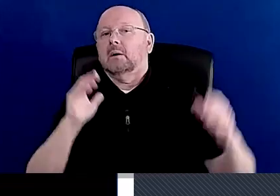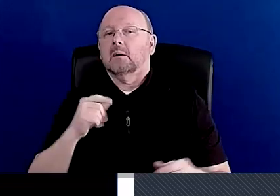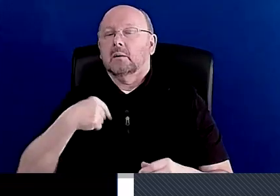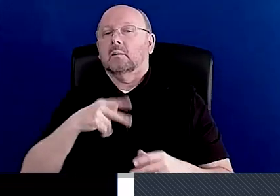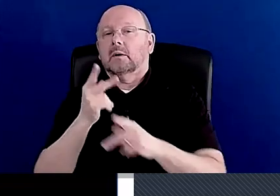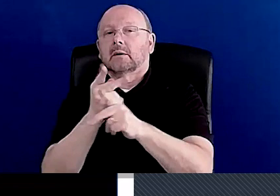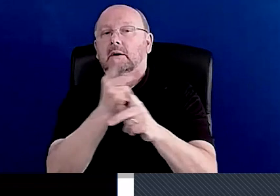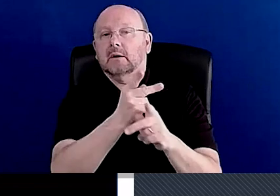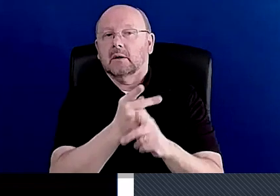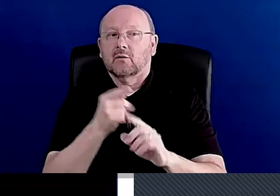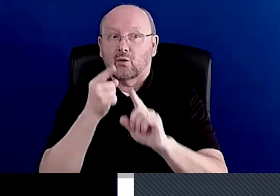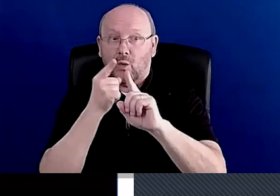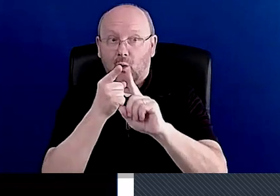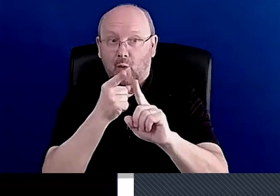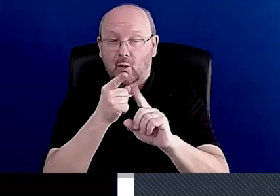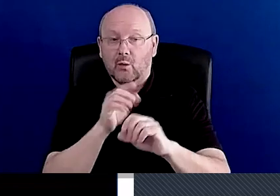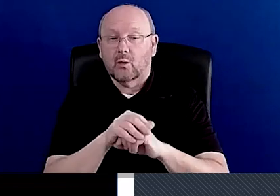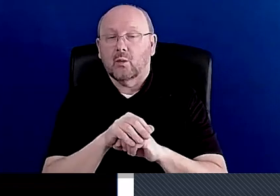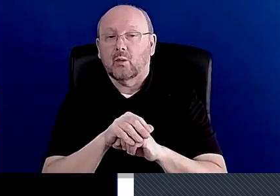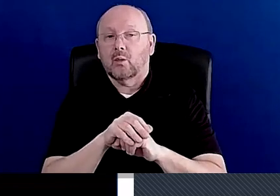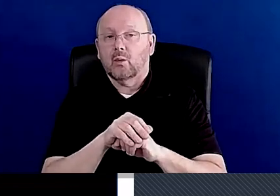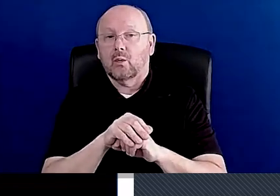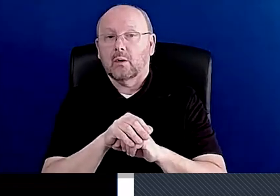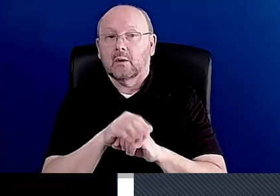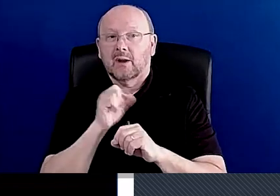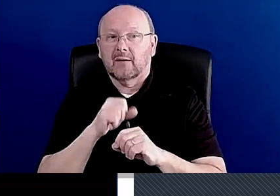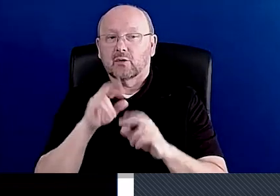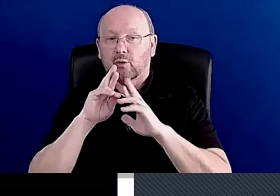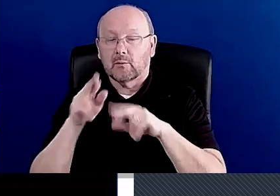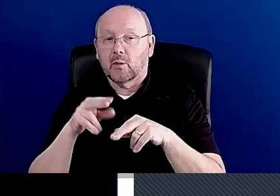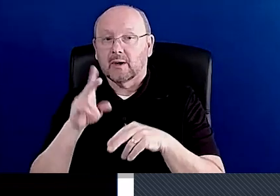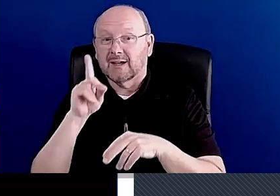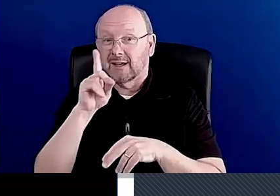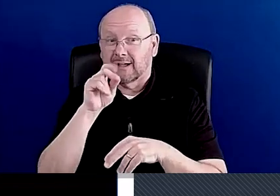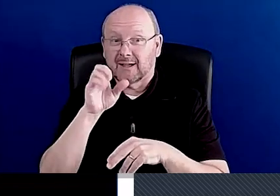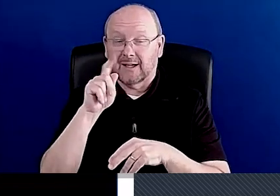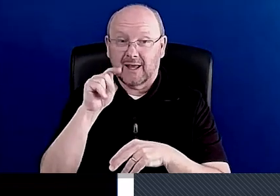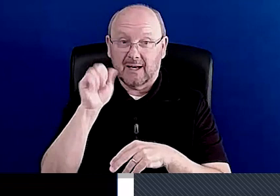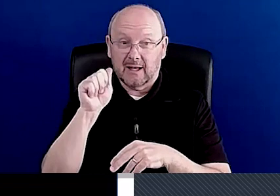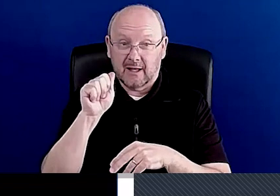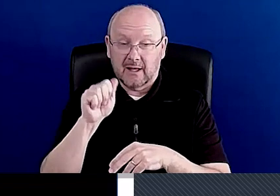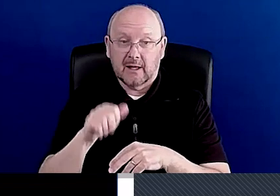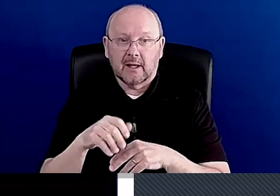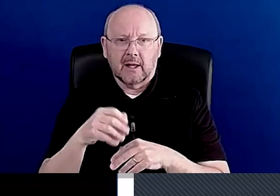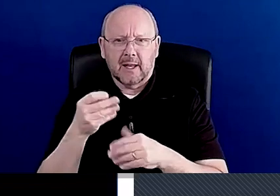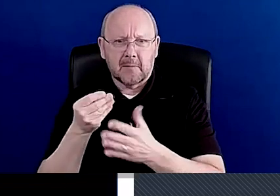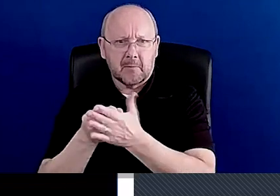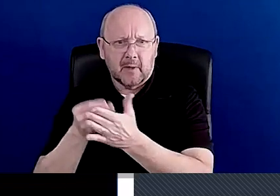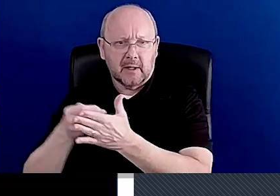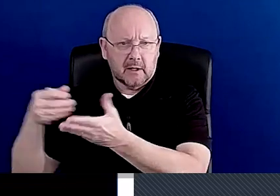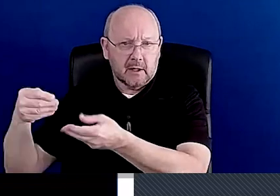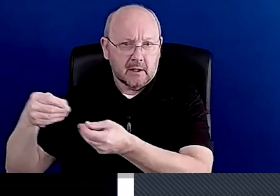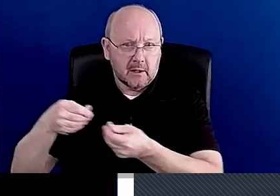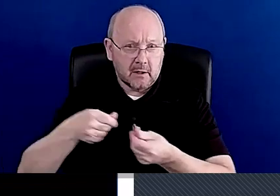certain goals. We have to report on data. We're getting funding. And it's really a commitment from the state